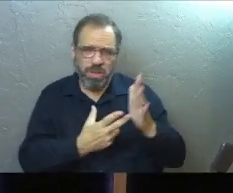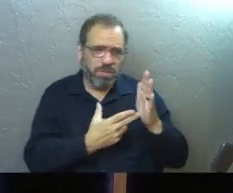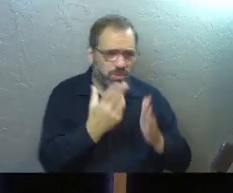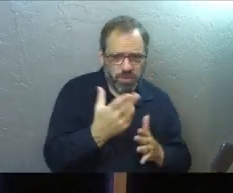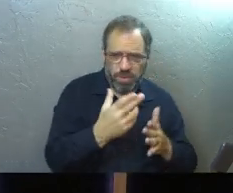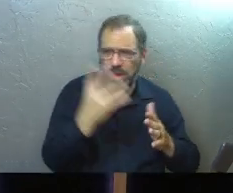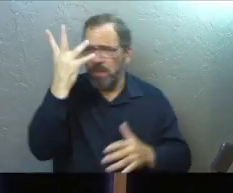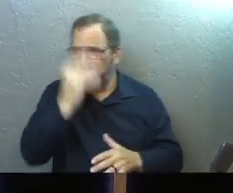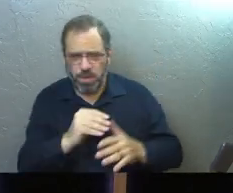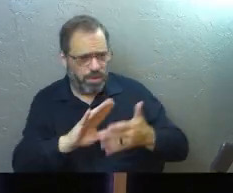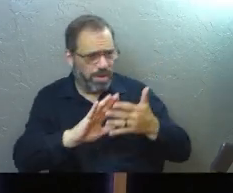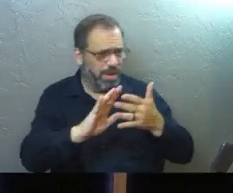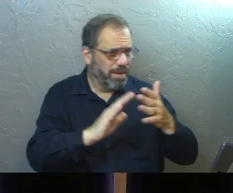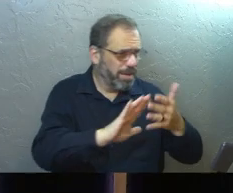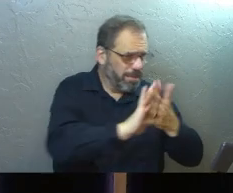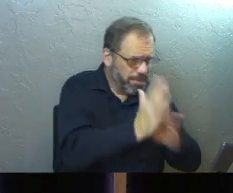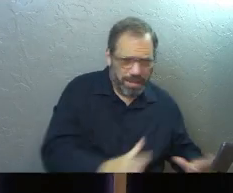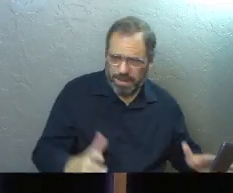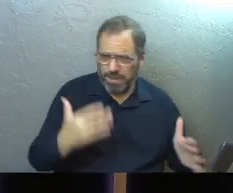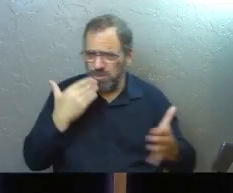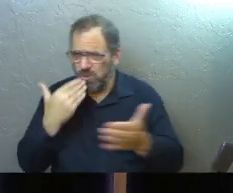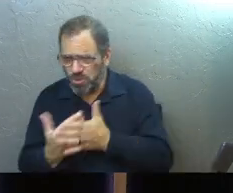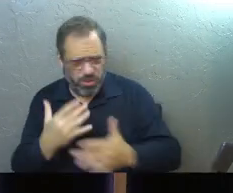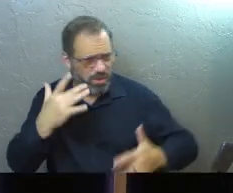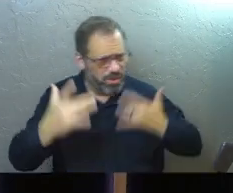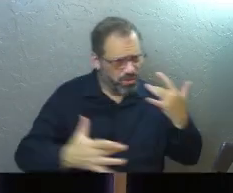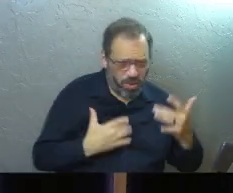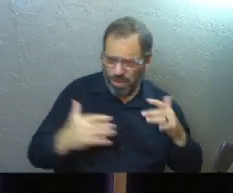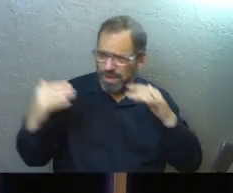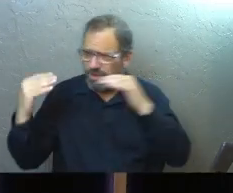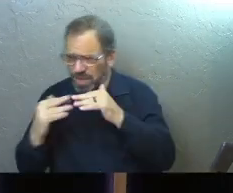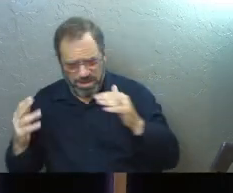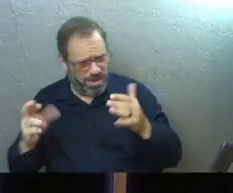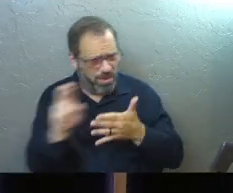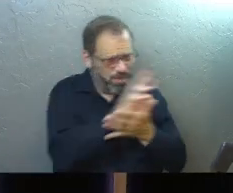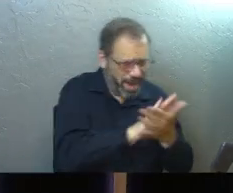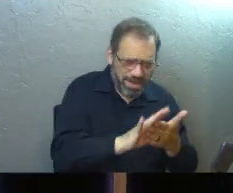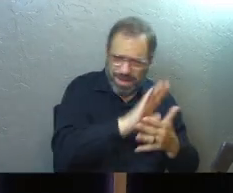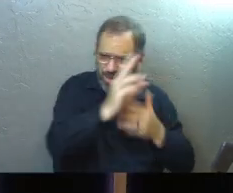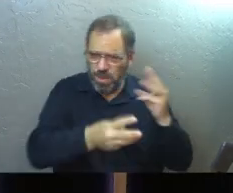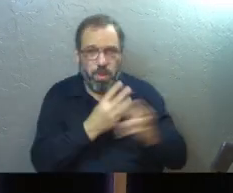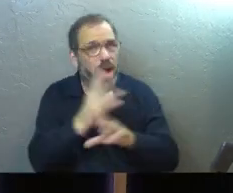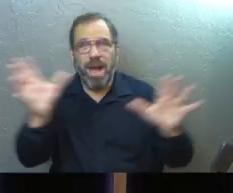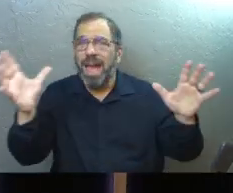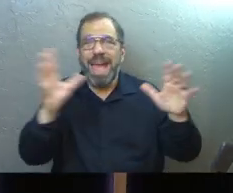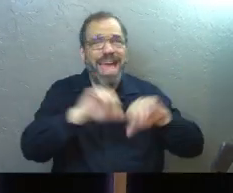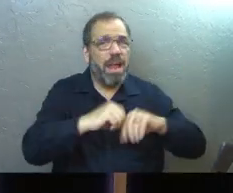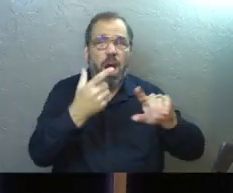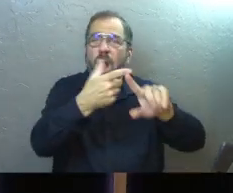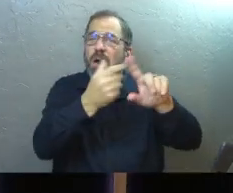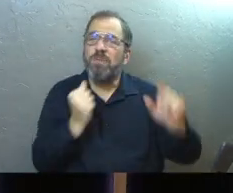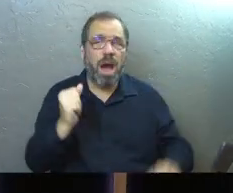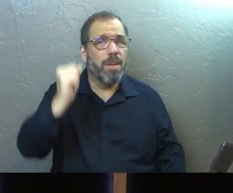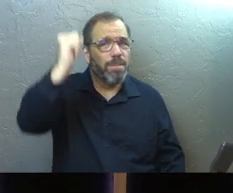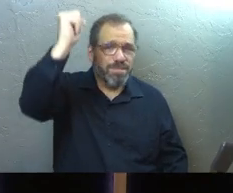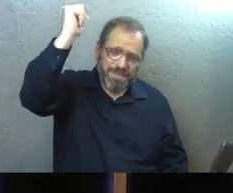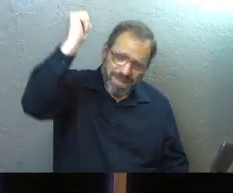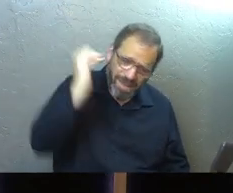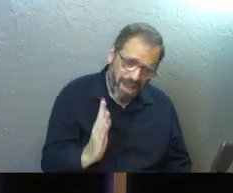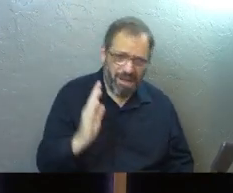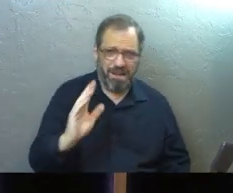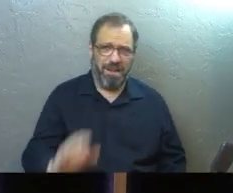all peace and all joy and all goodness and all justice and all righteousness in the world. It all flows from